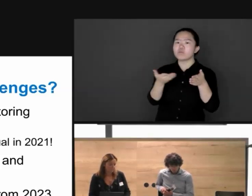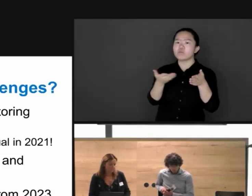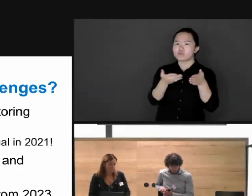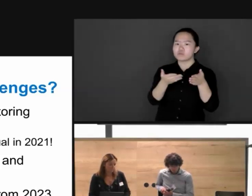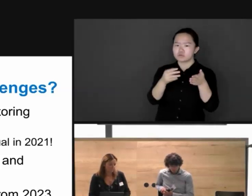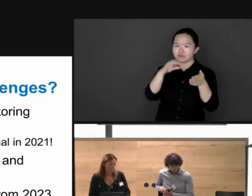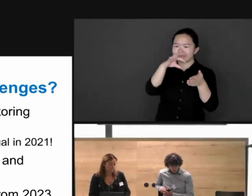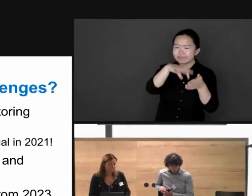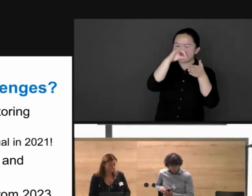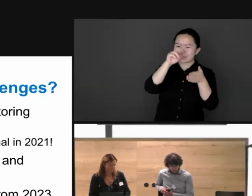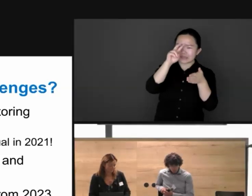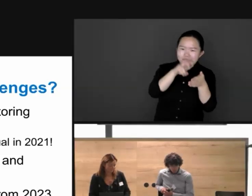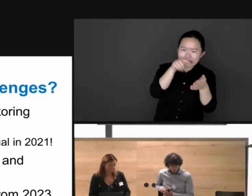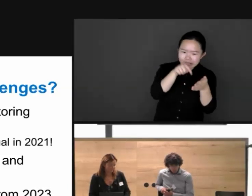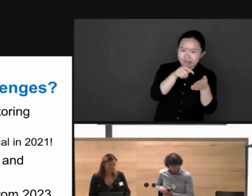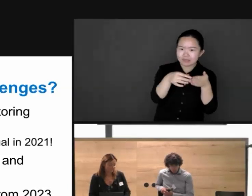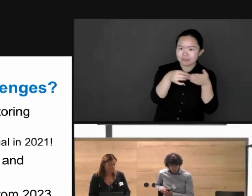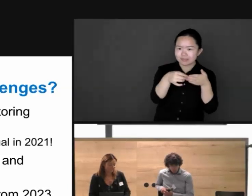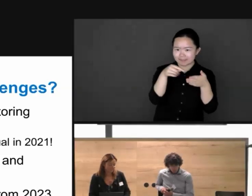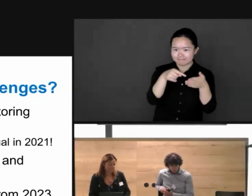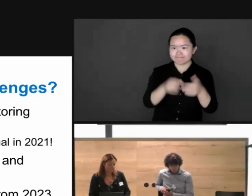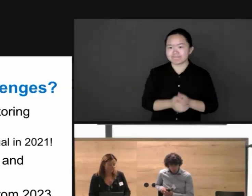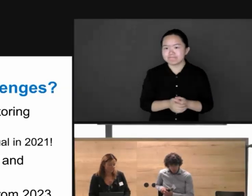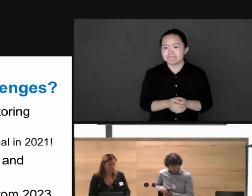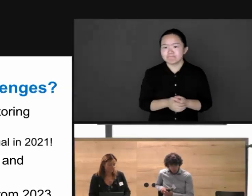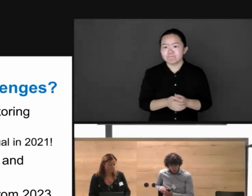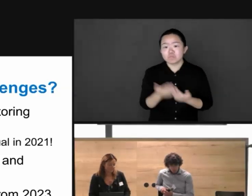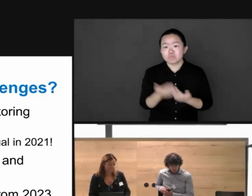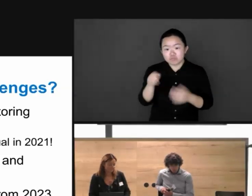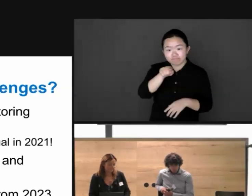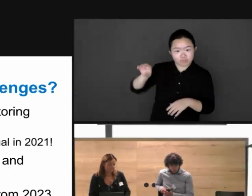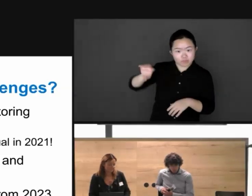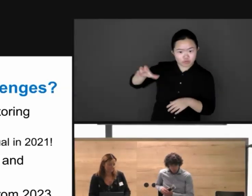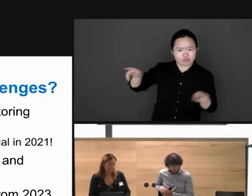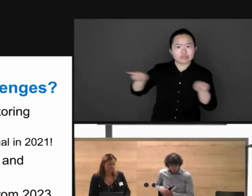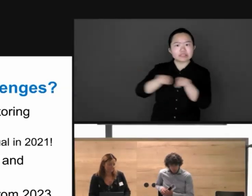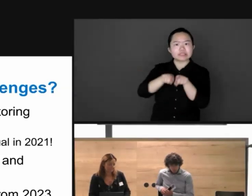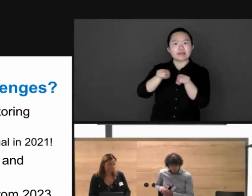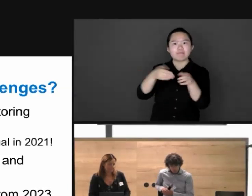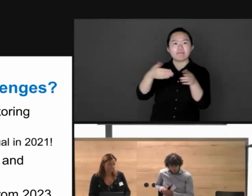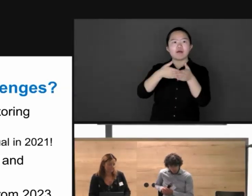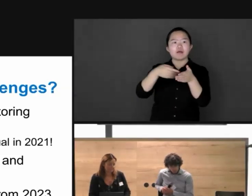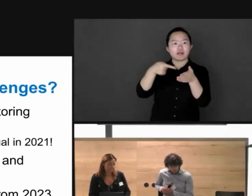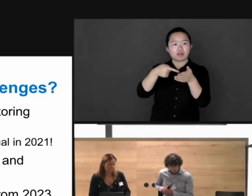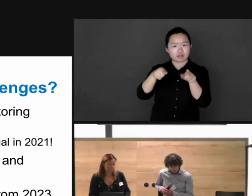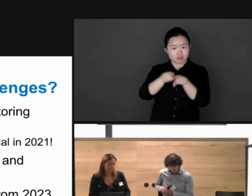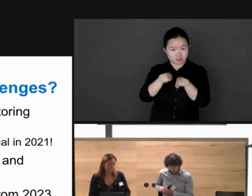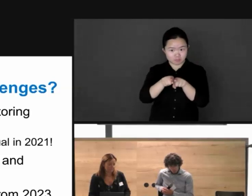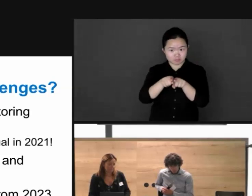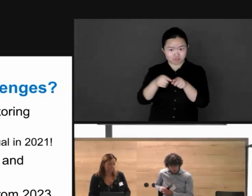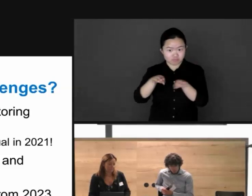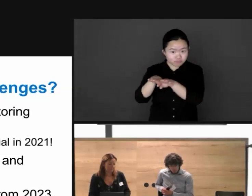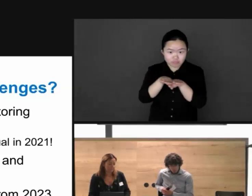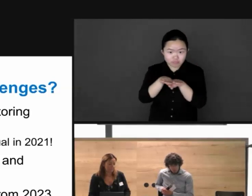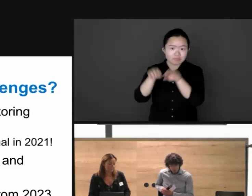reinvented. For instance, the authority began to draft the Estonian methodology in 2021 based on